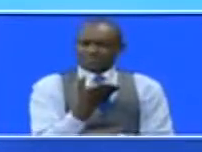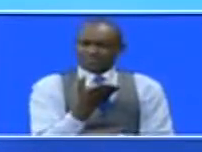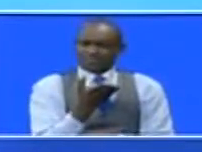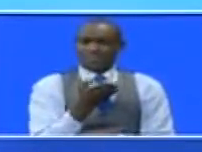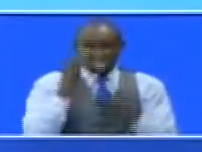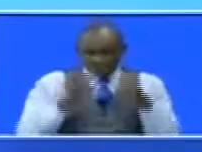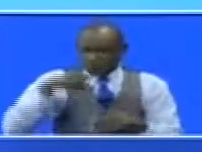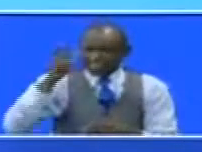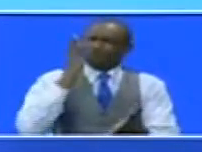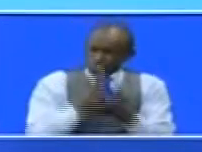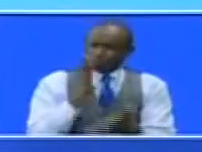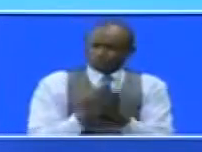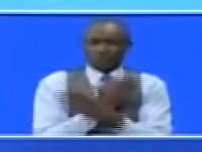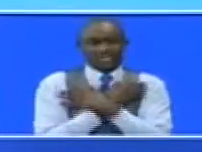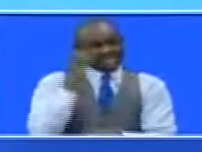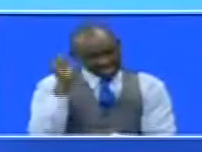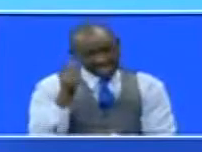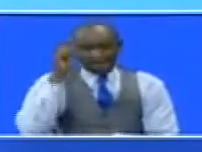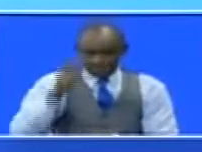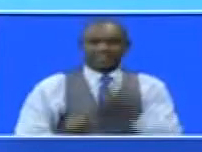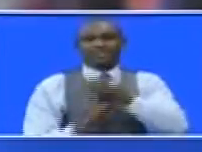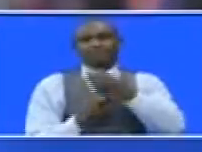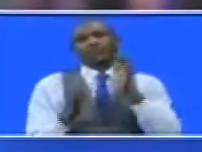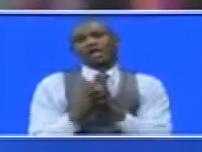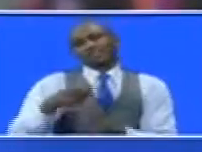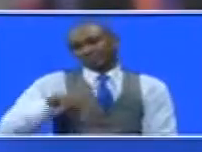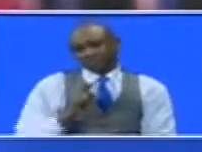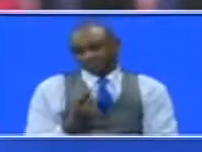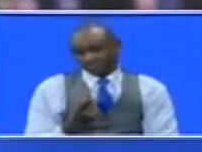you are a true friend of Kenya, you should be able to stand with us.